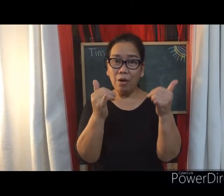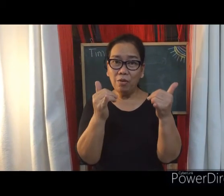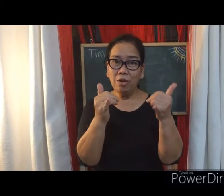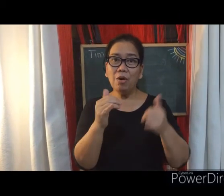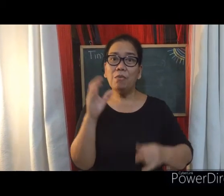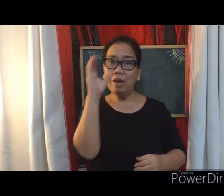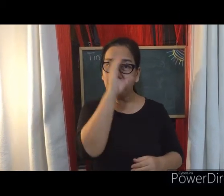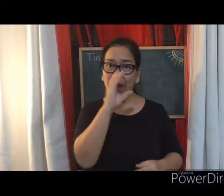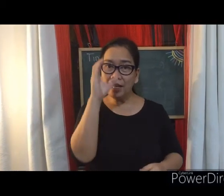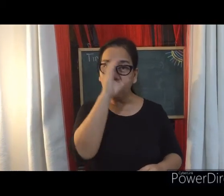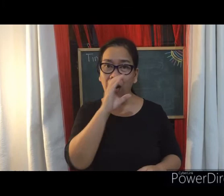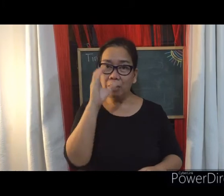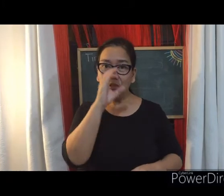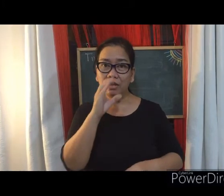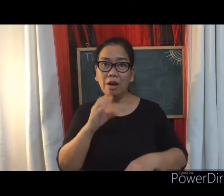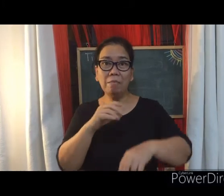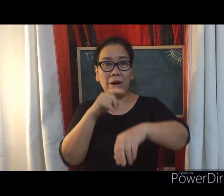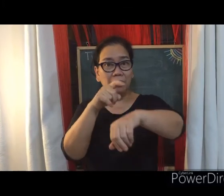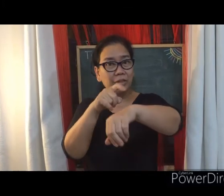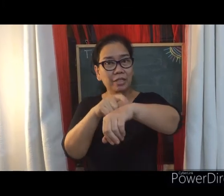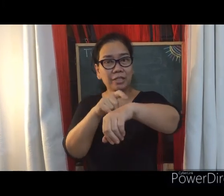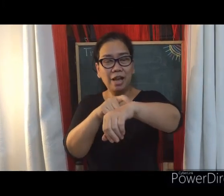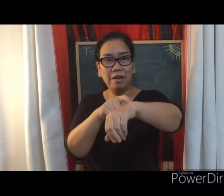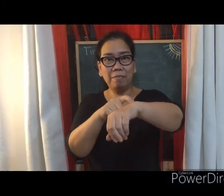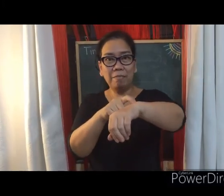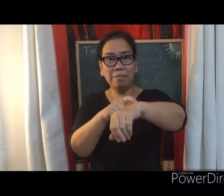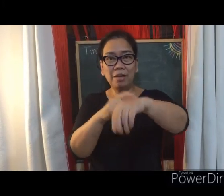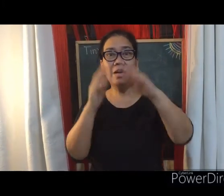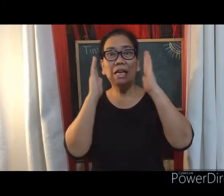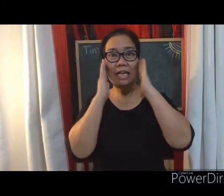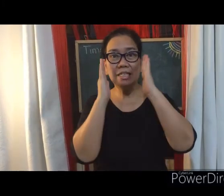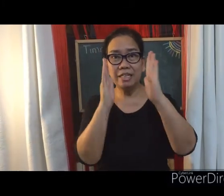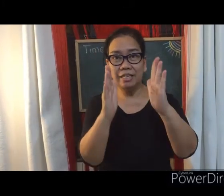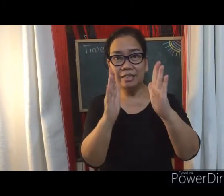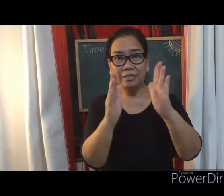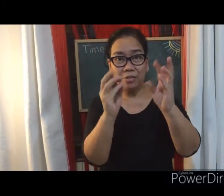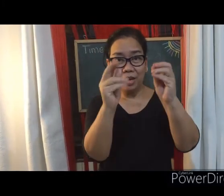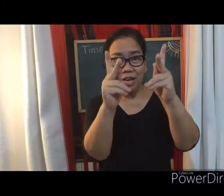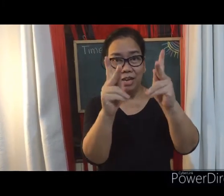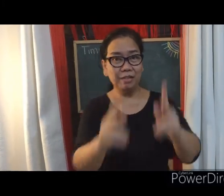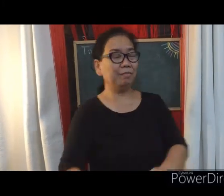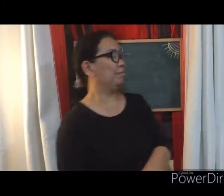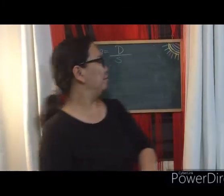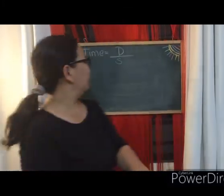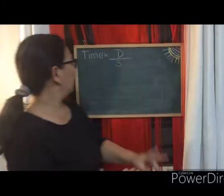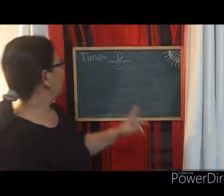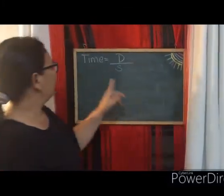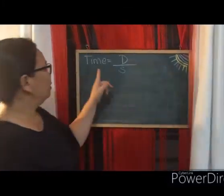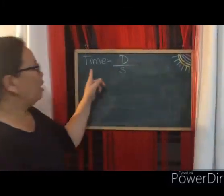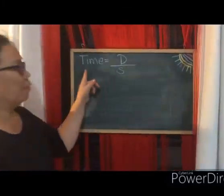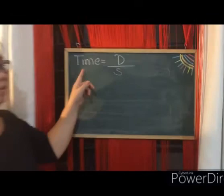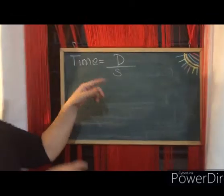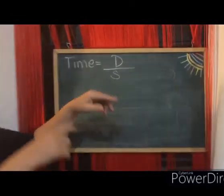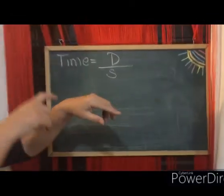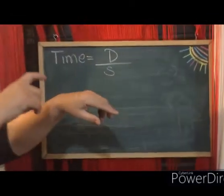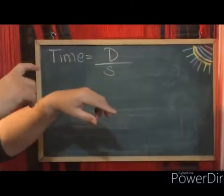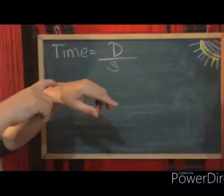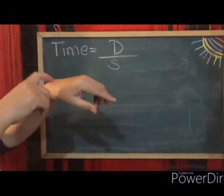Okay, now we'll find out about the time. Listen, okay?